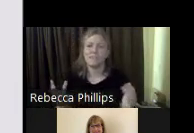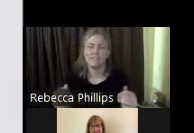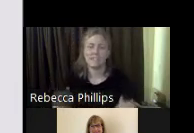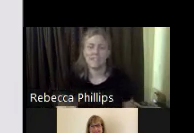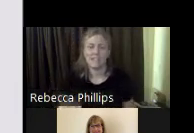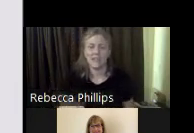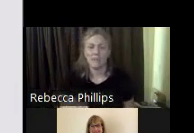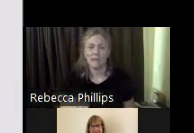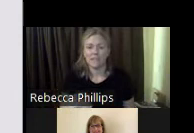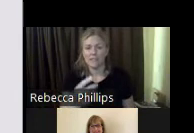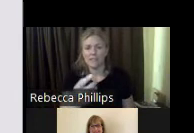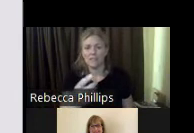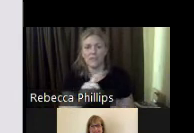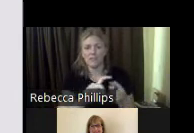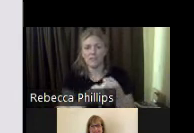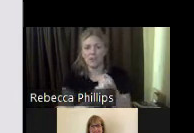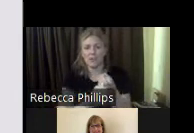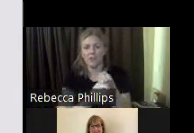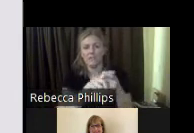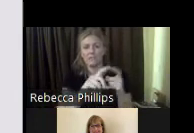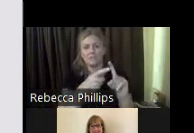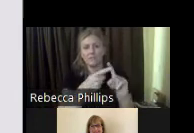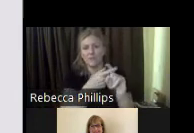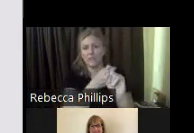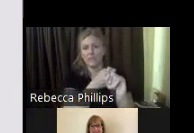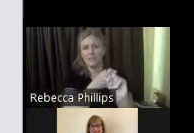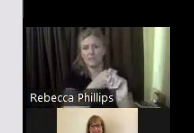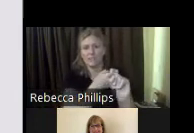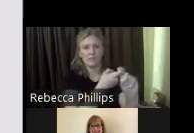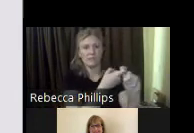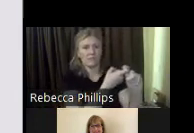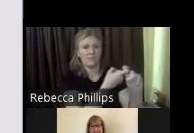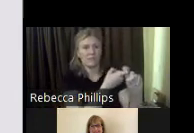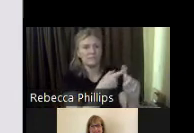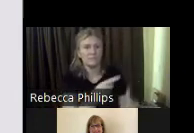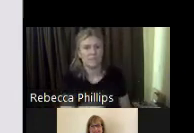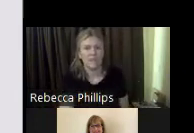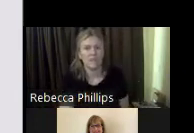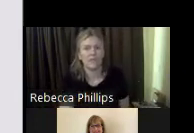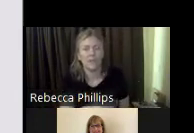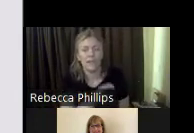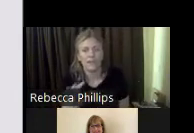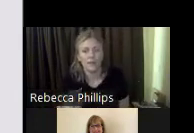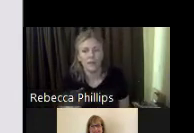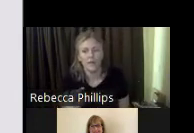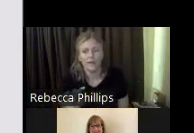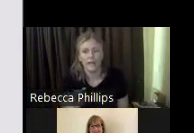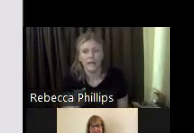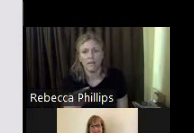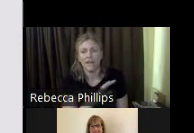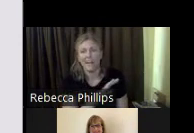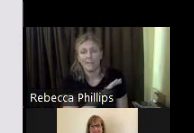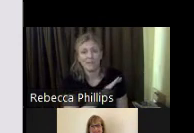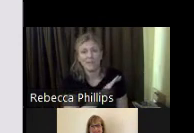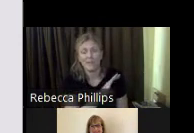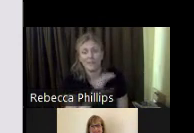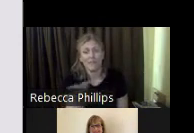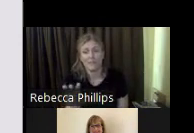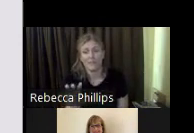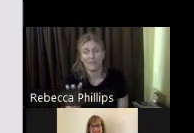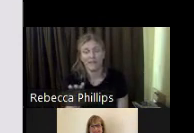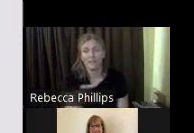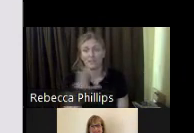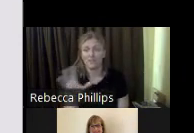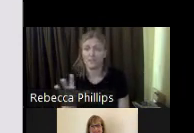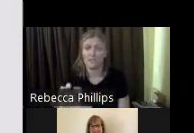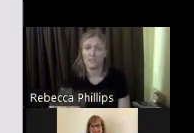resources. But this one also is showing friend. So again, it shows just the picture of friend. if you don't like going online. But I mean, truthfully, everything